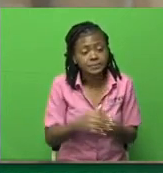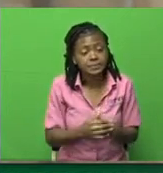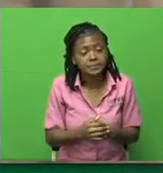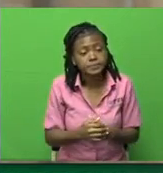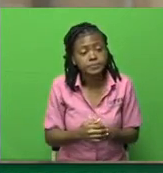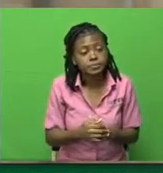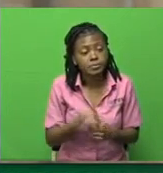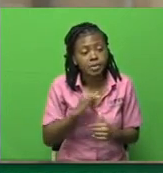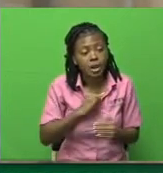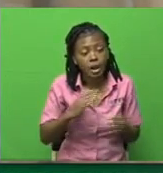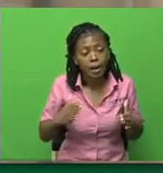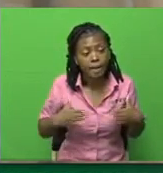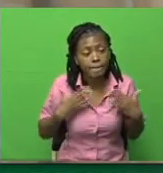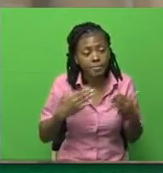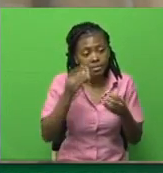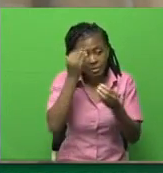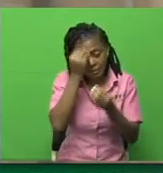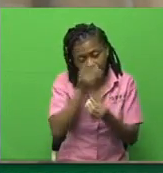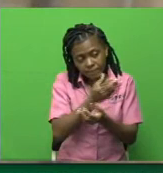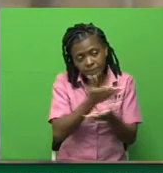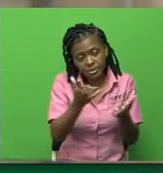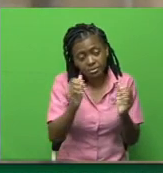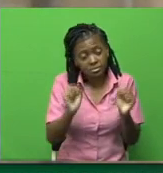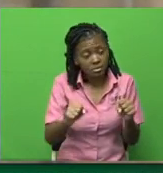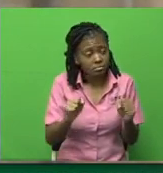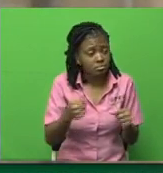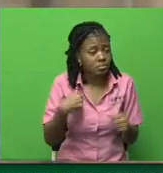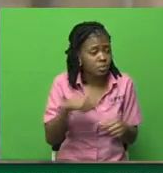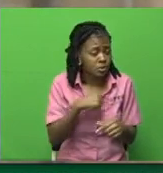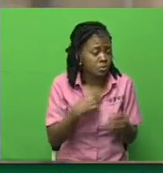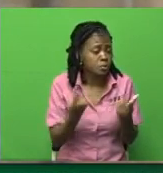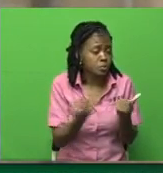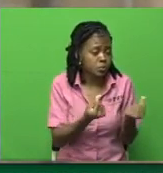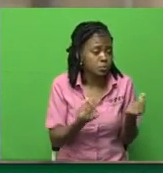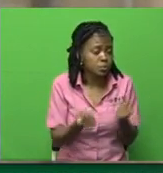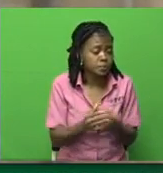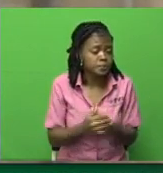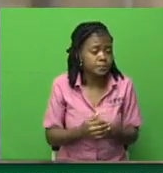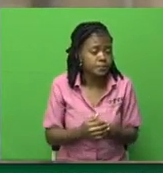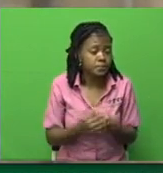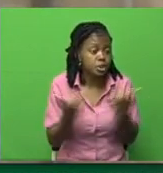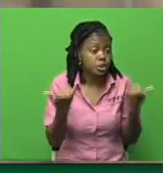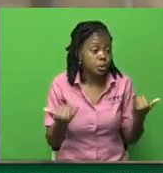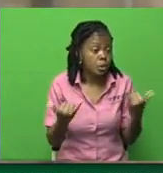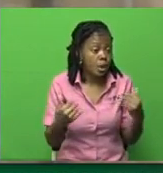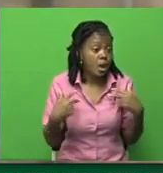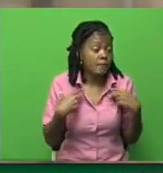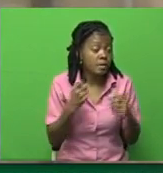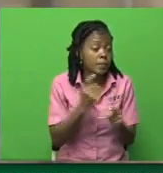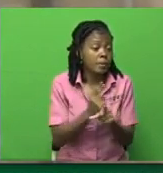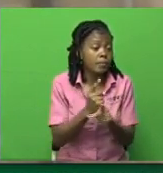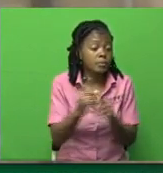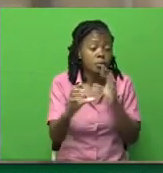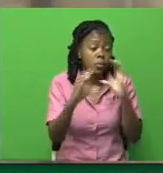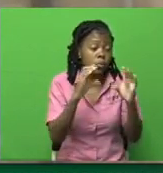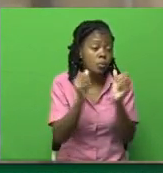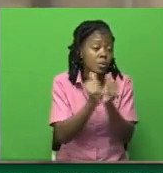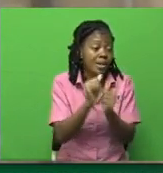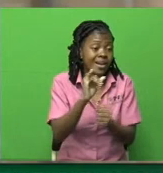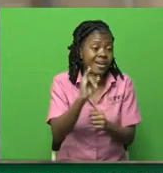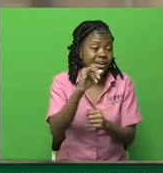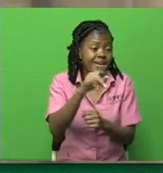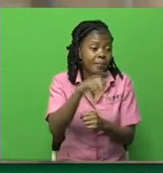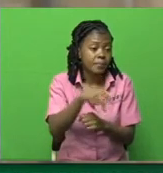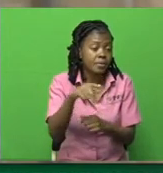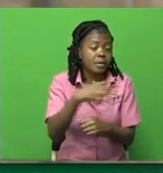this recommendation was also acted upon since proper communication was now established with both the ipps and the